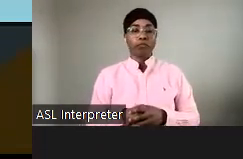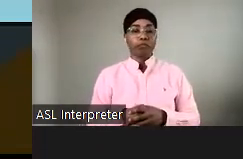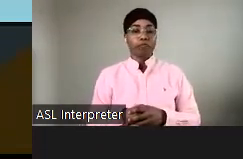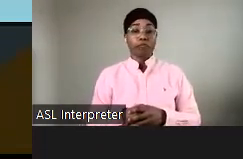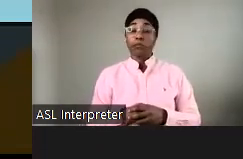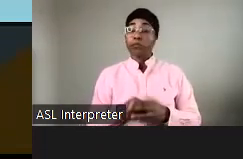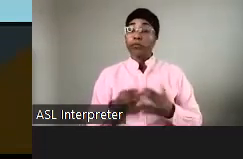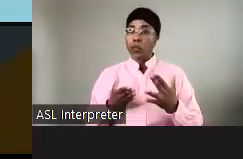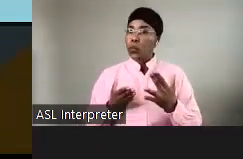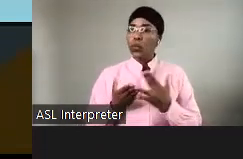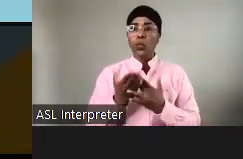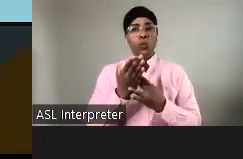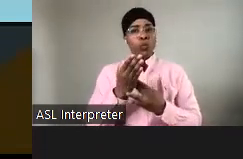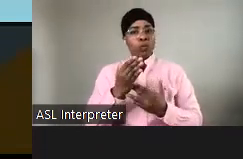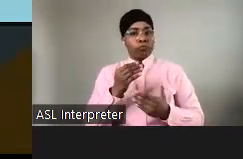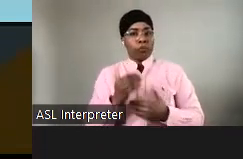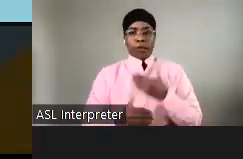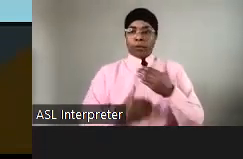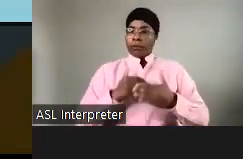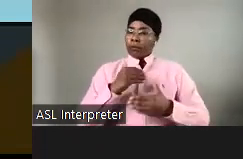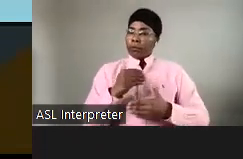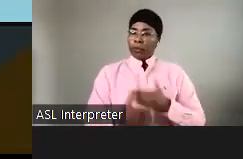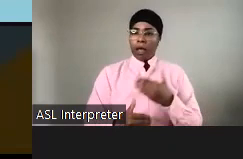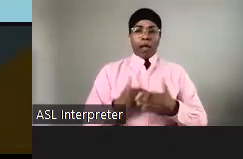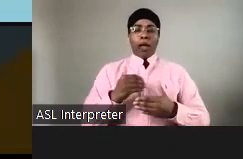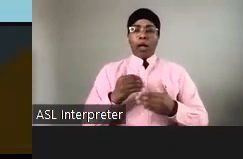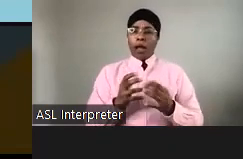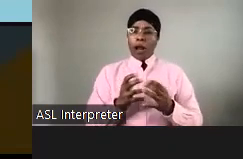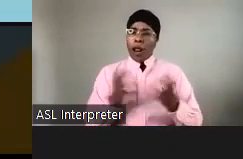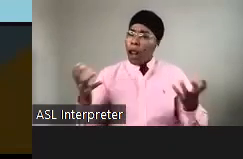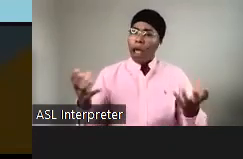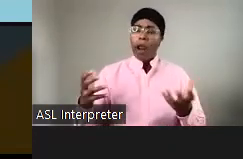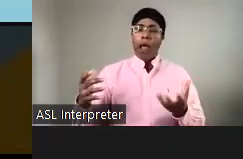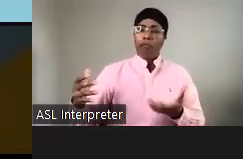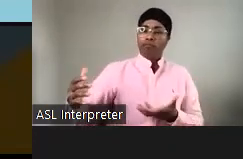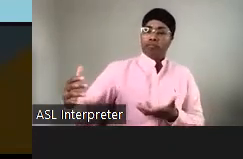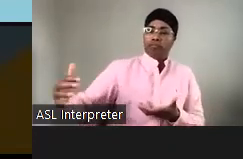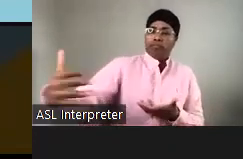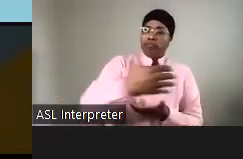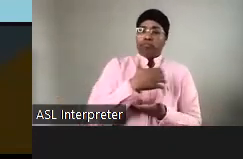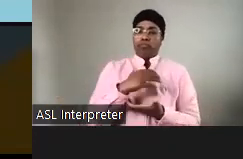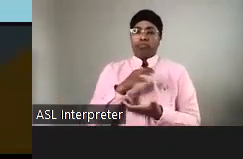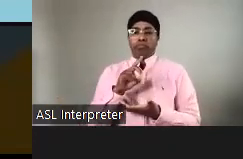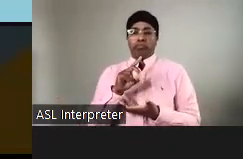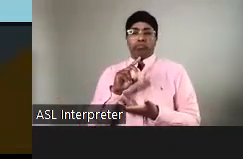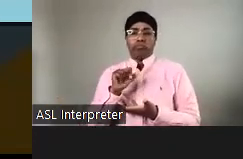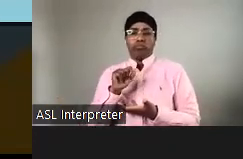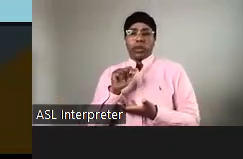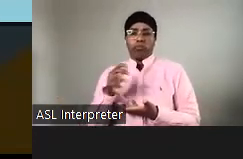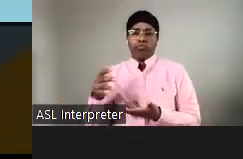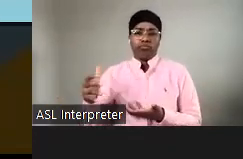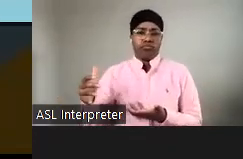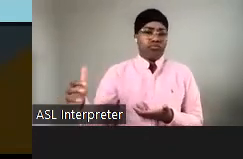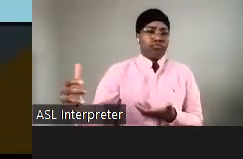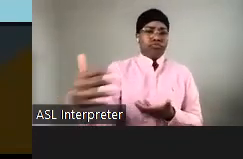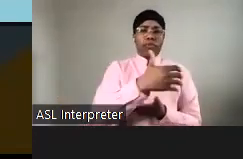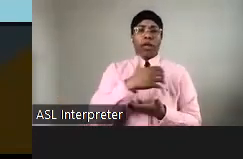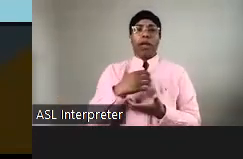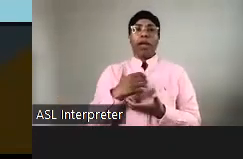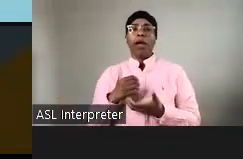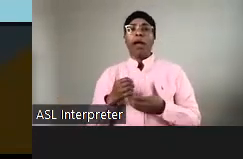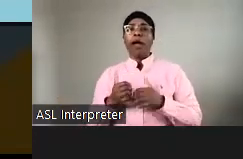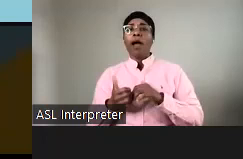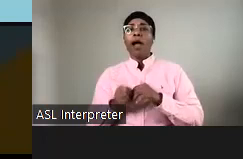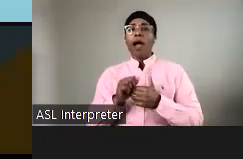data collection on the ground. We really focused on trying to understand how Ojibwe shape and maintain local